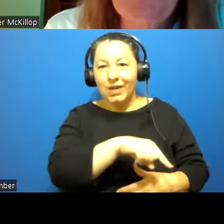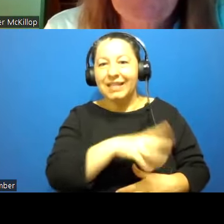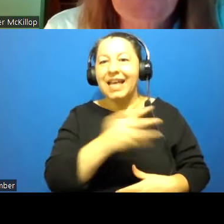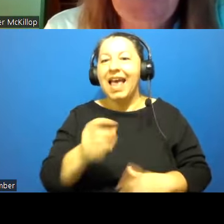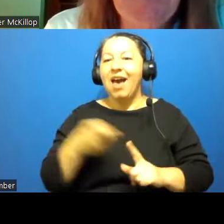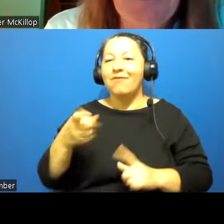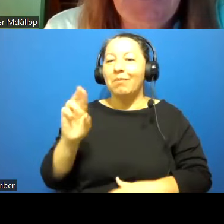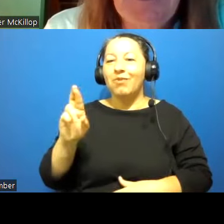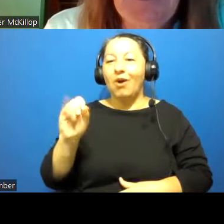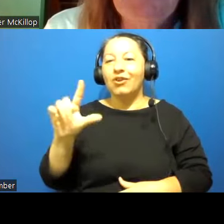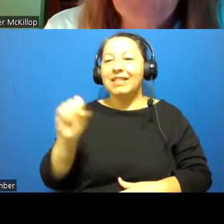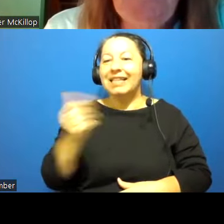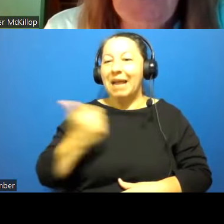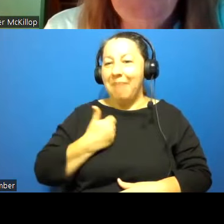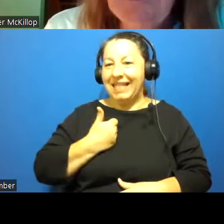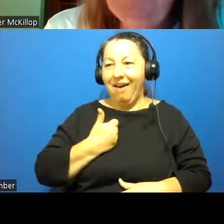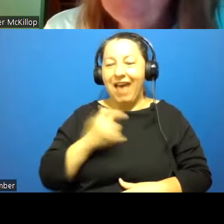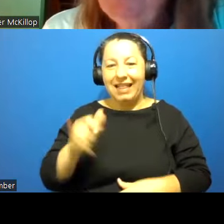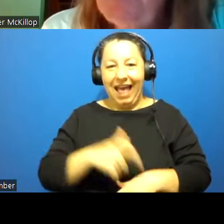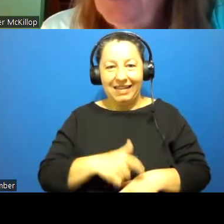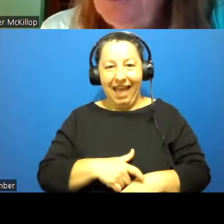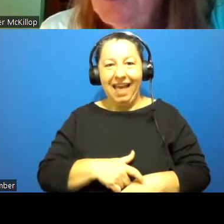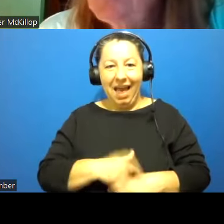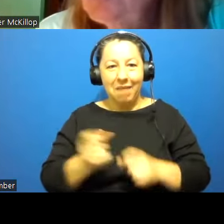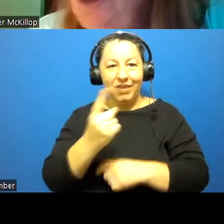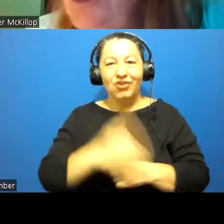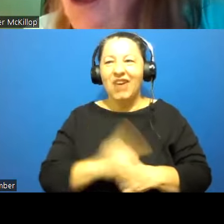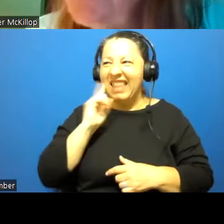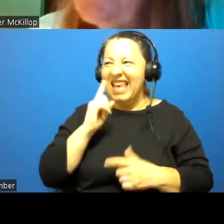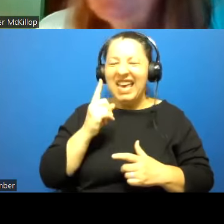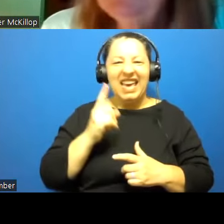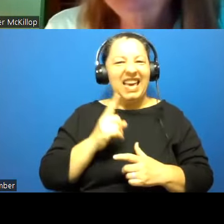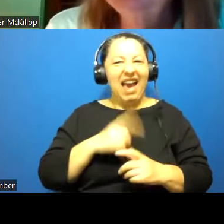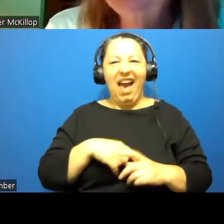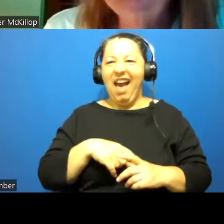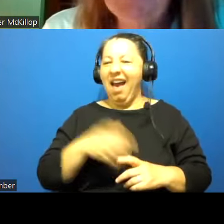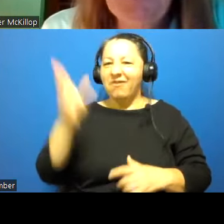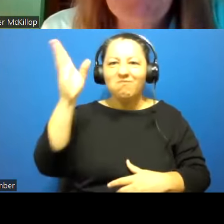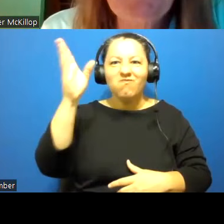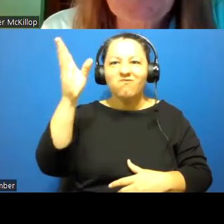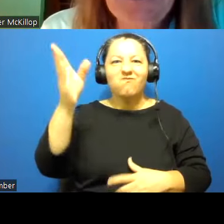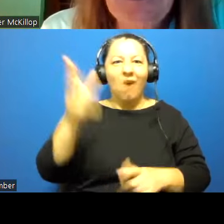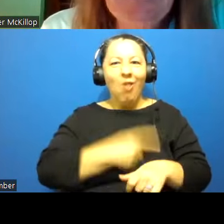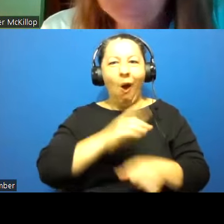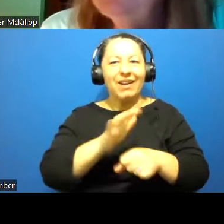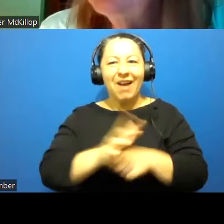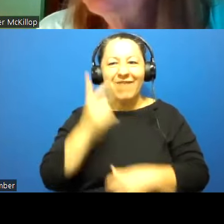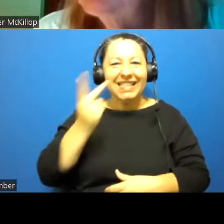Dr. Seals and me then. So I think I've spoken long enough. I just see my time is a